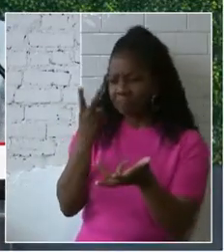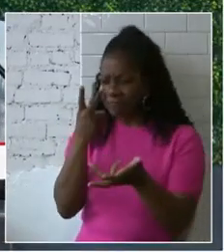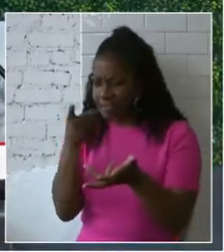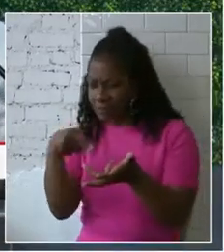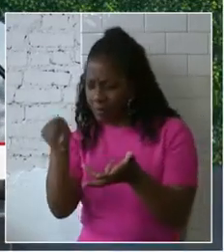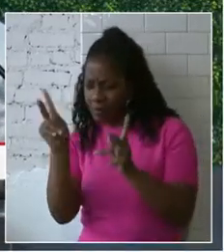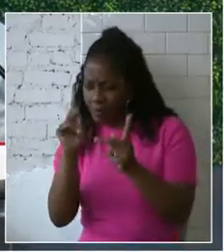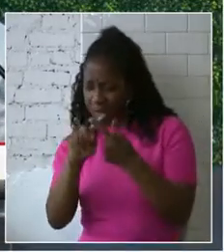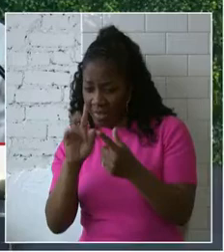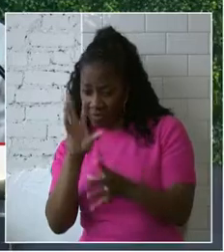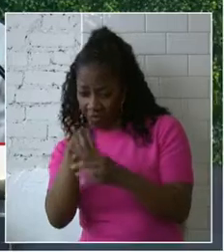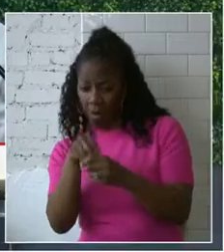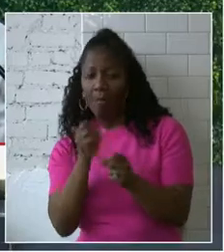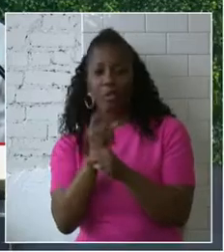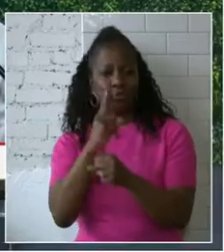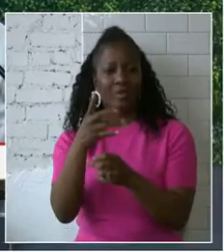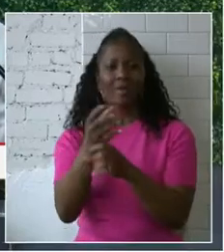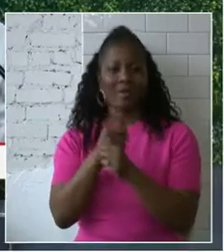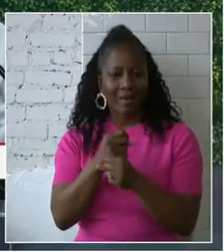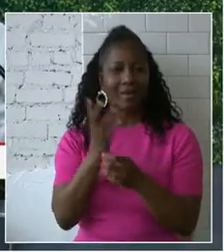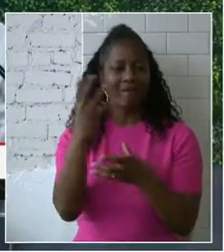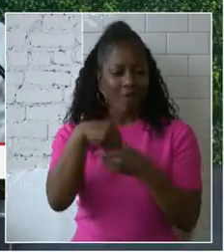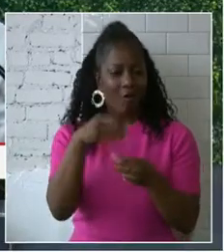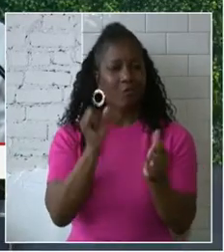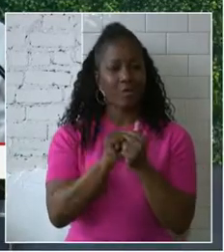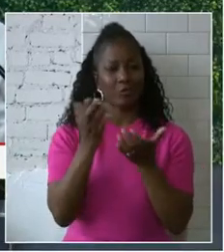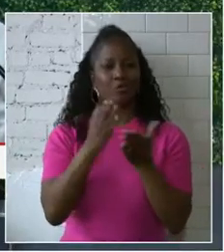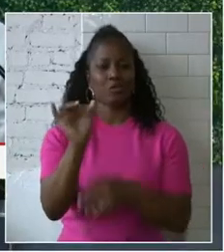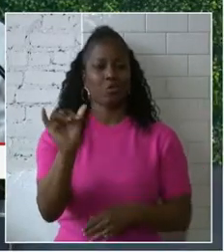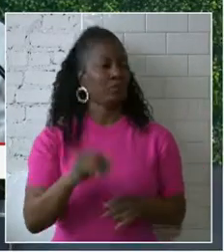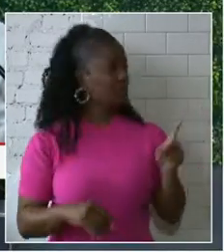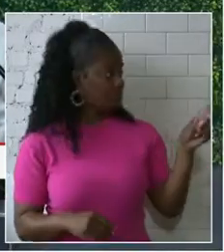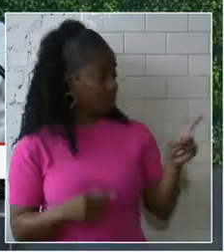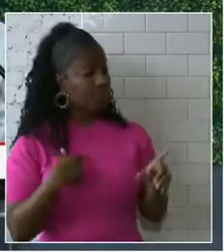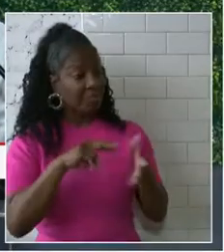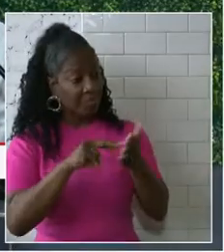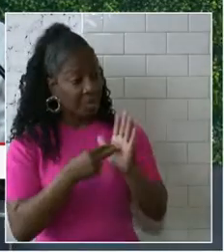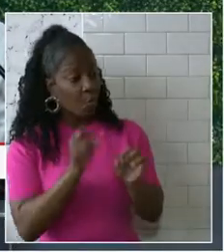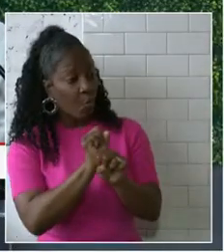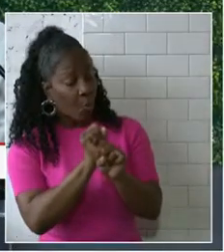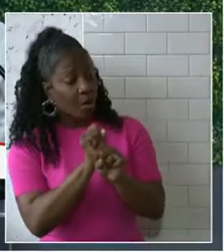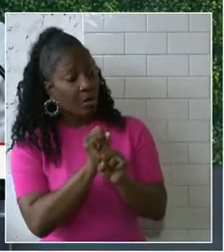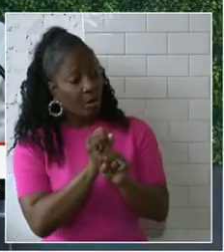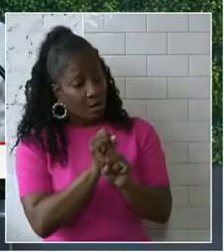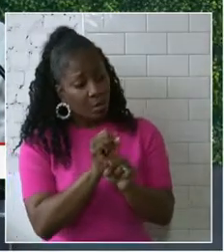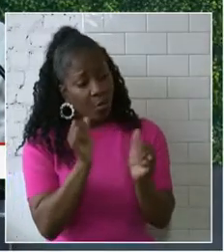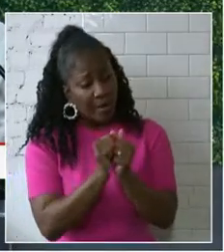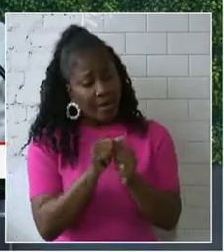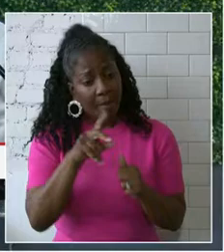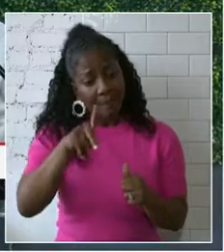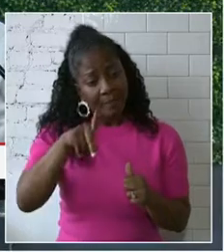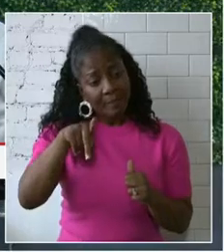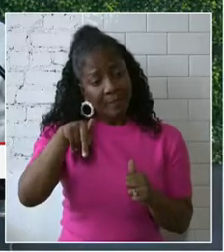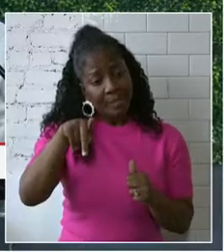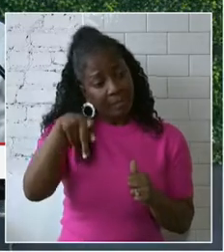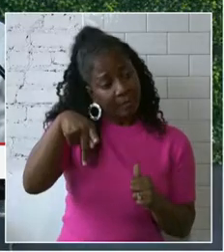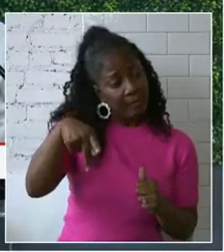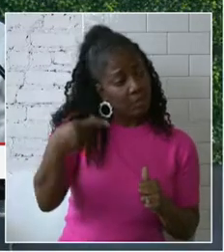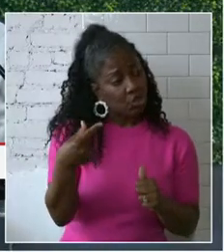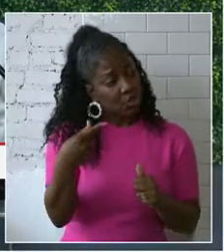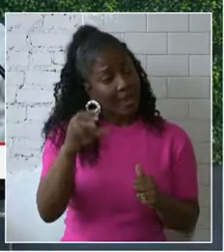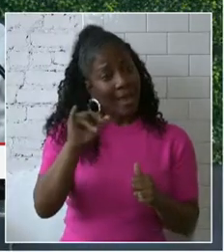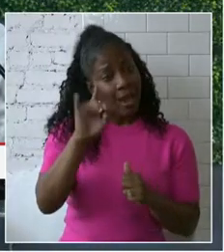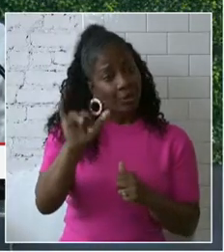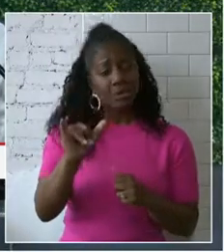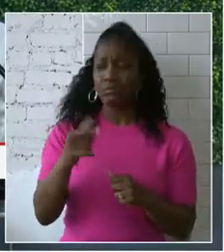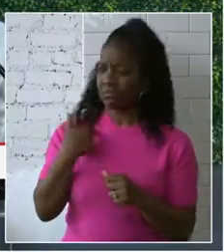are also getting services in their home jurisdictions. So there is work with, say, Prince George's County as well? We